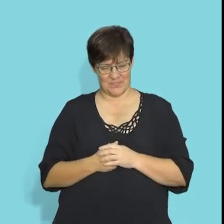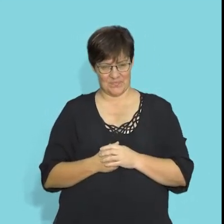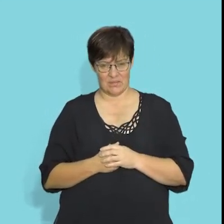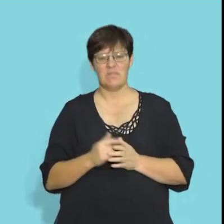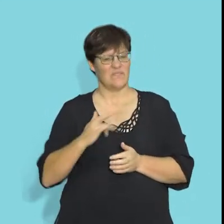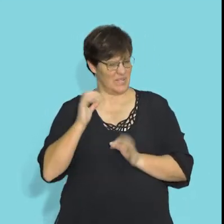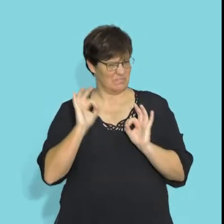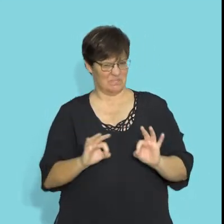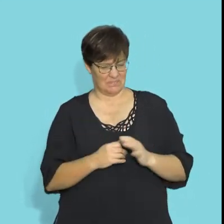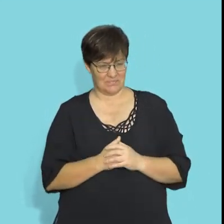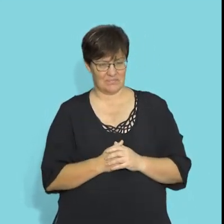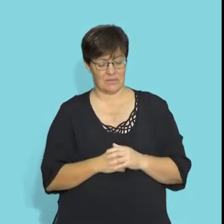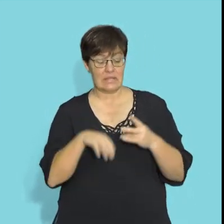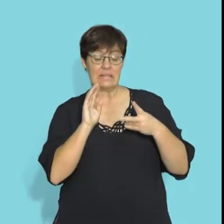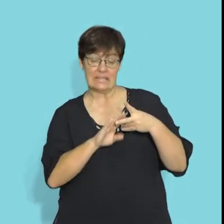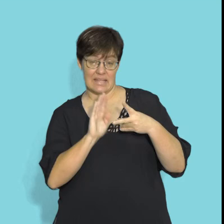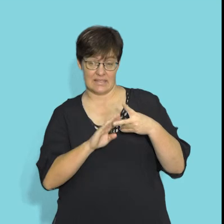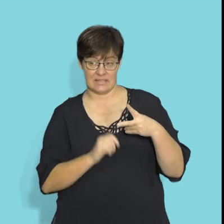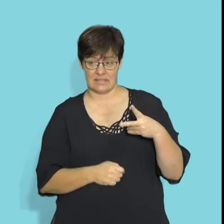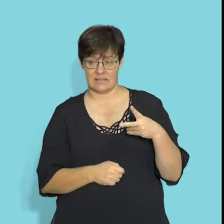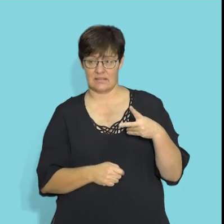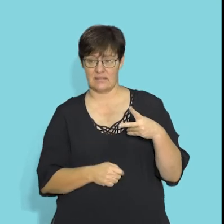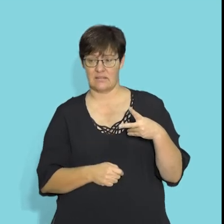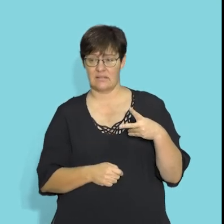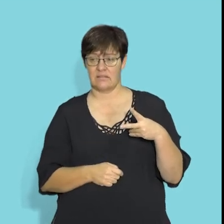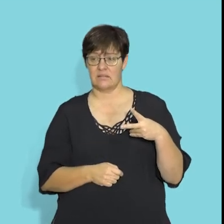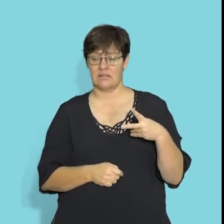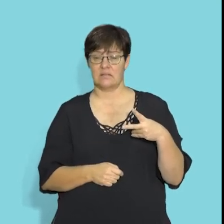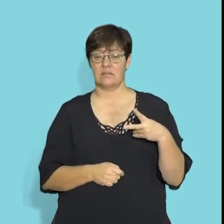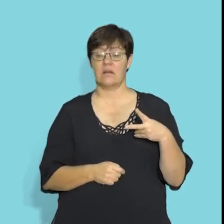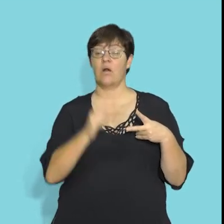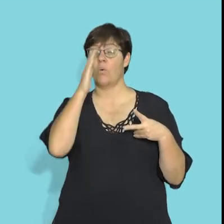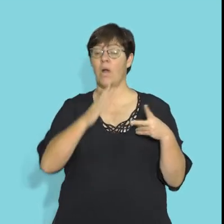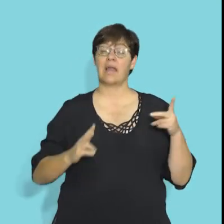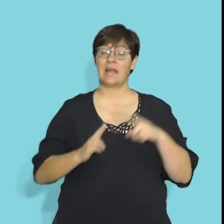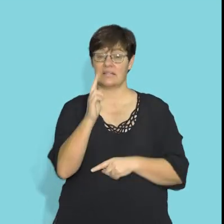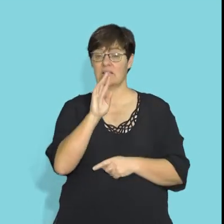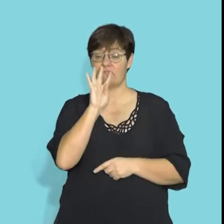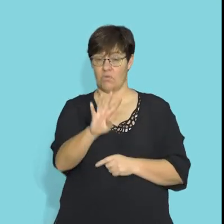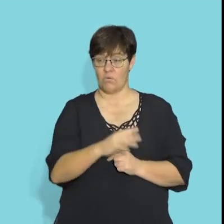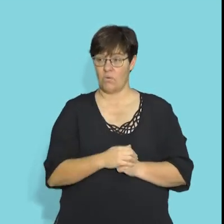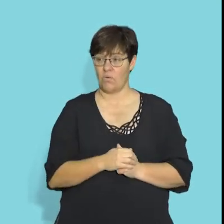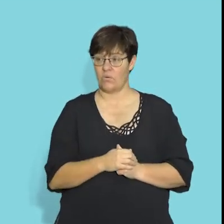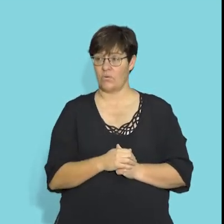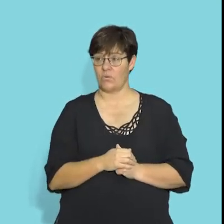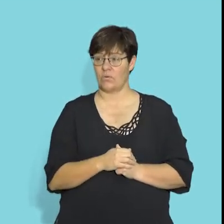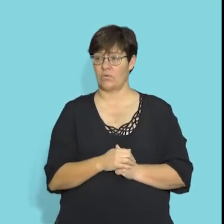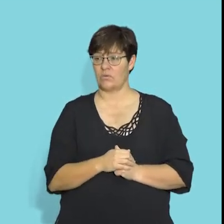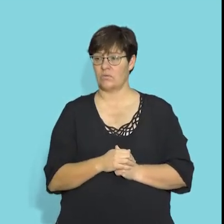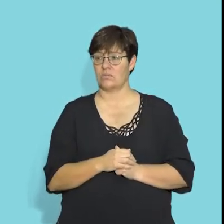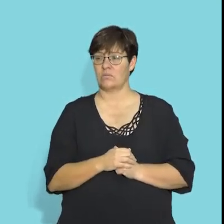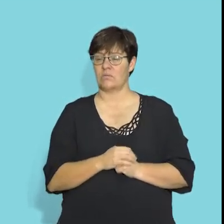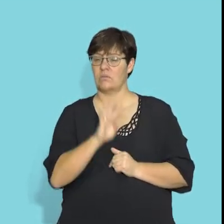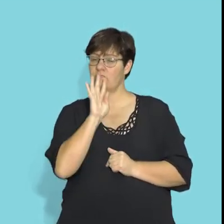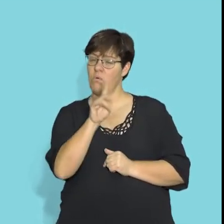it feels right. The second part is I've gone and calculated the y-cut as 4. And so they're telling me that that